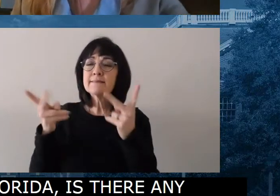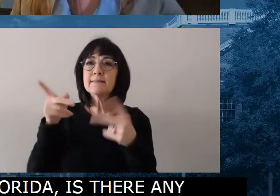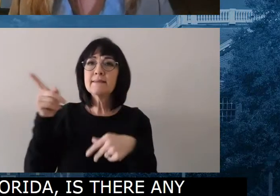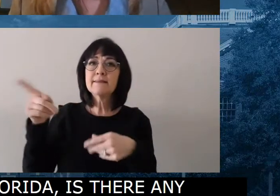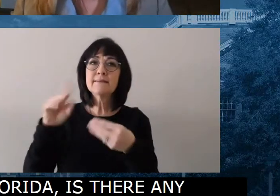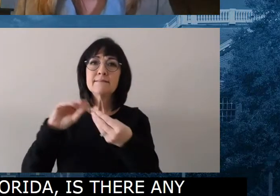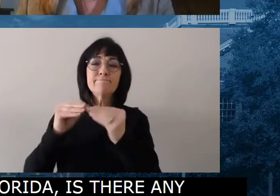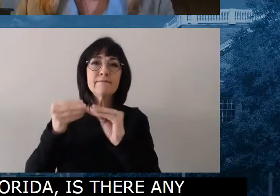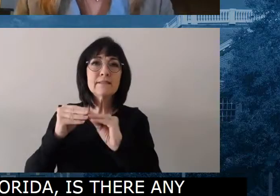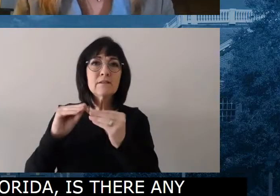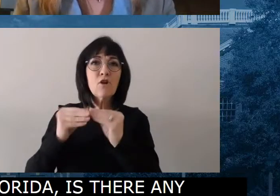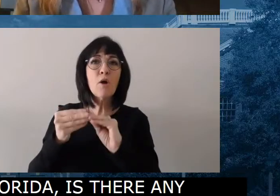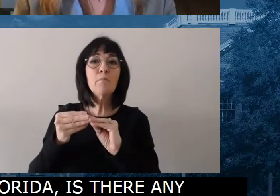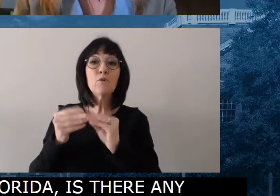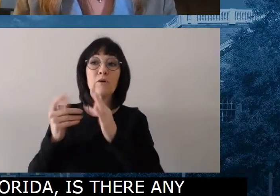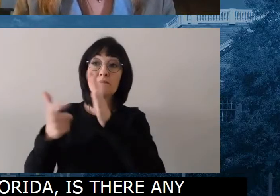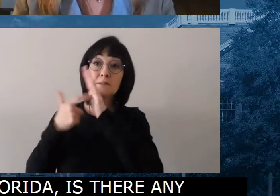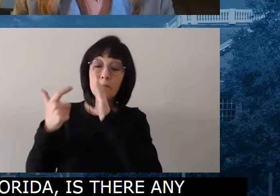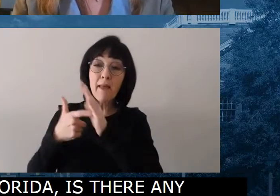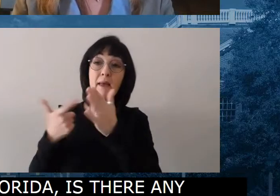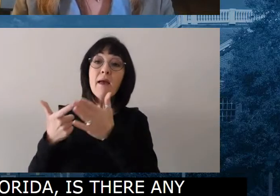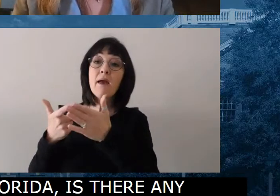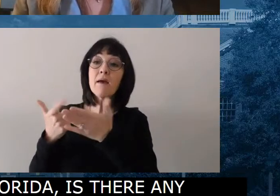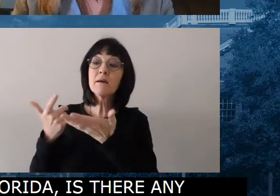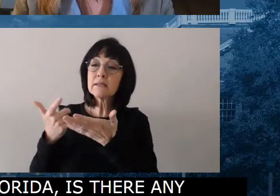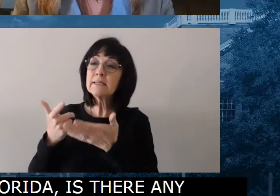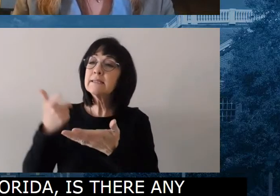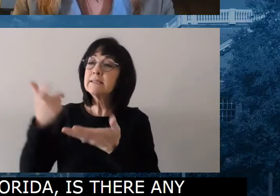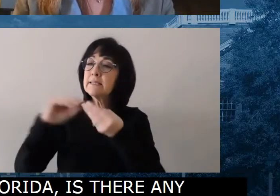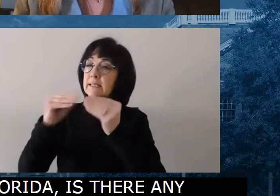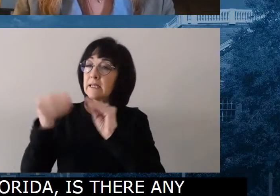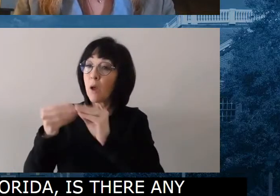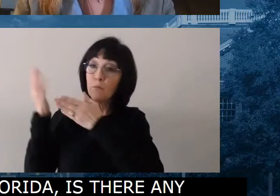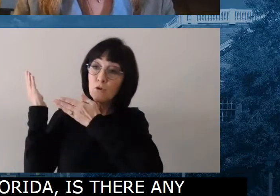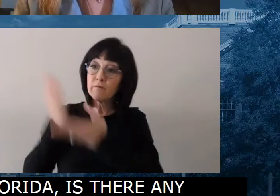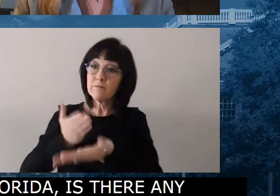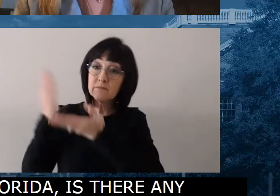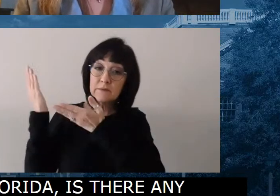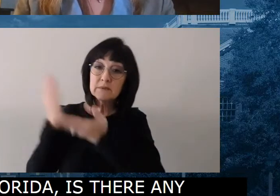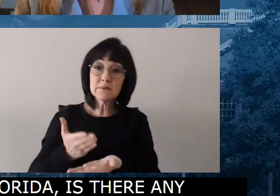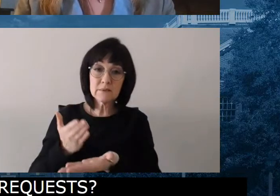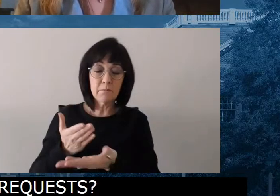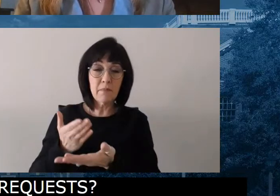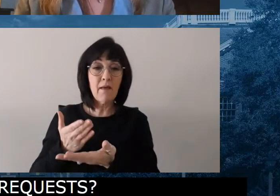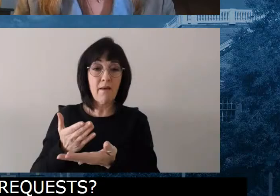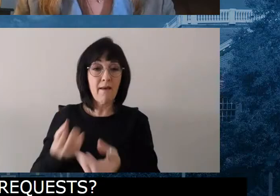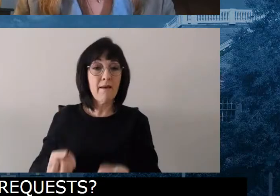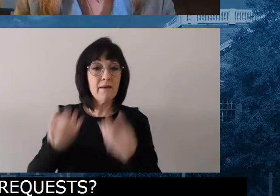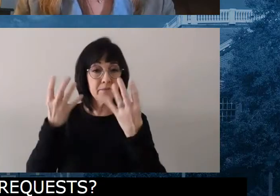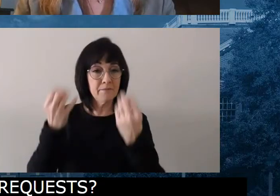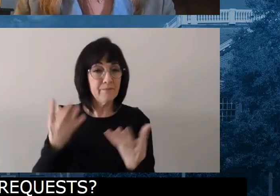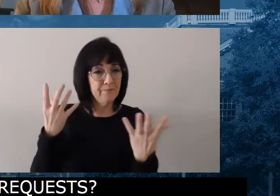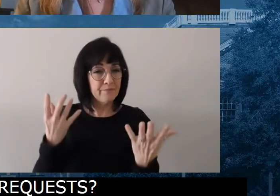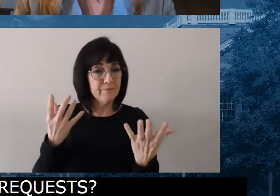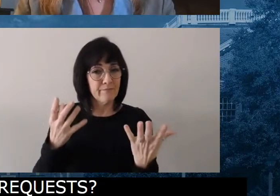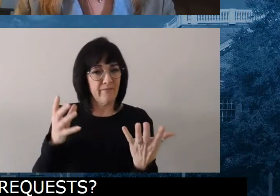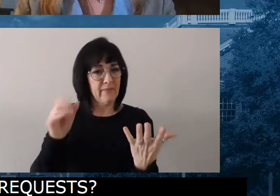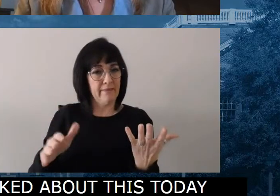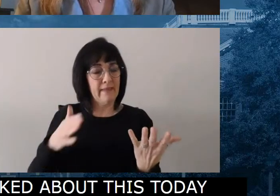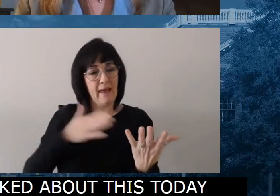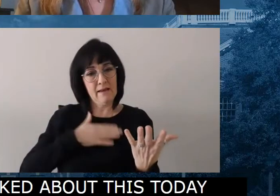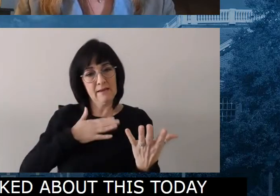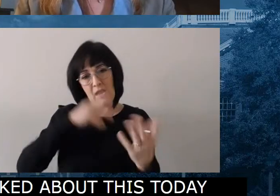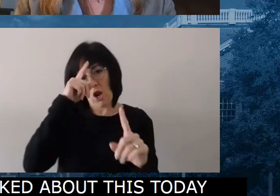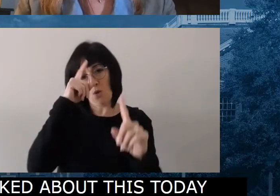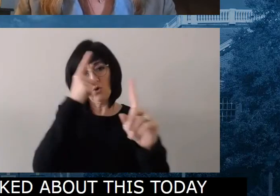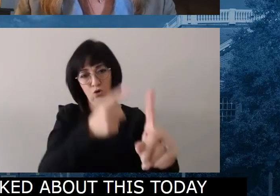demand, which really, our answers really express our goal of doing